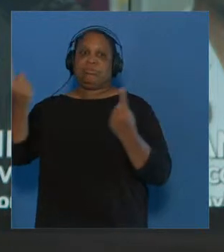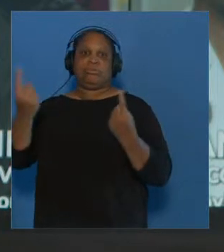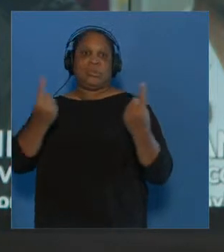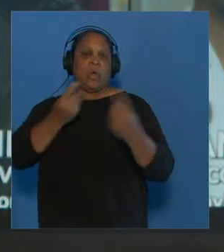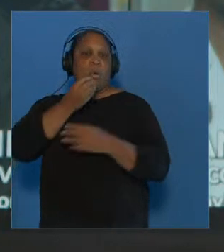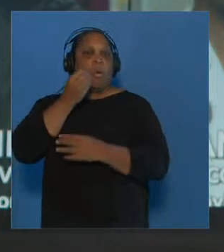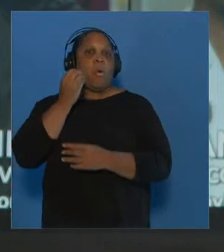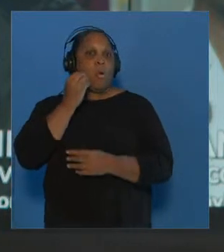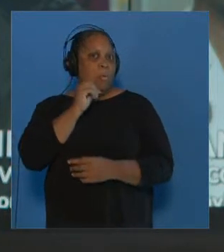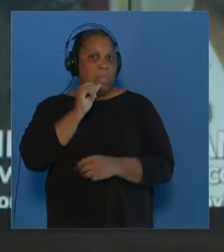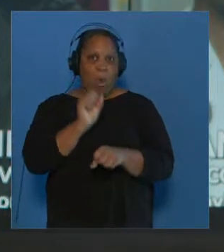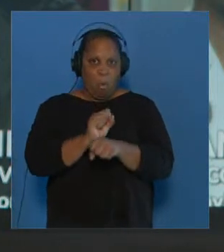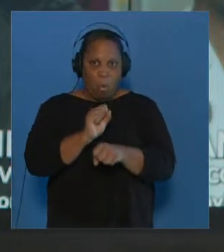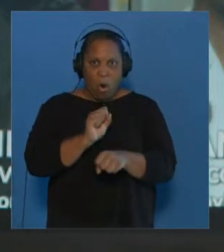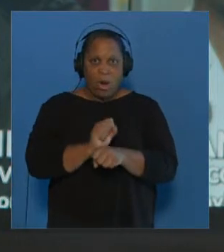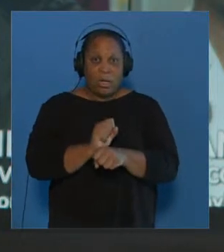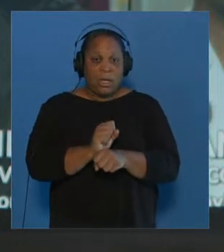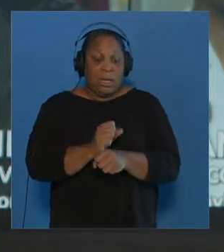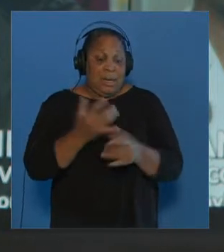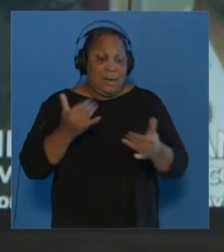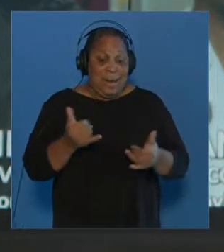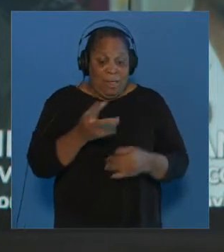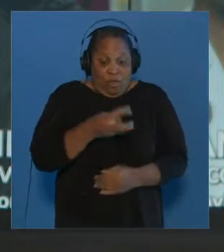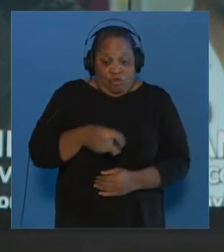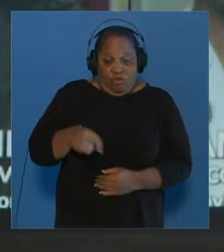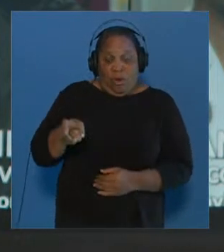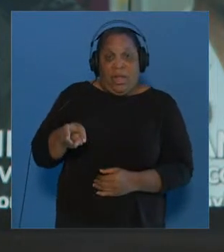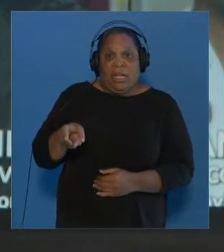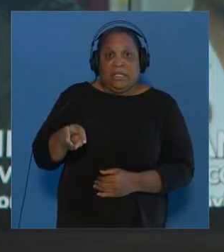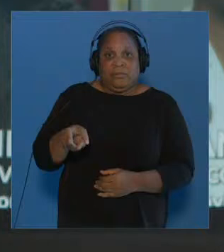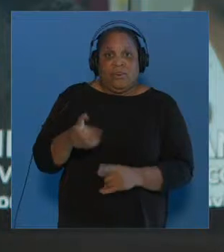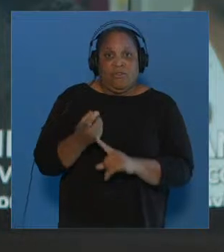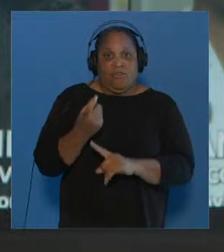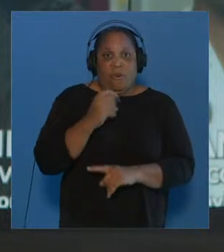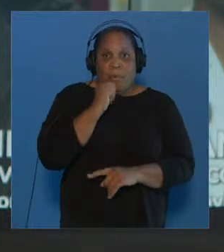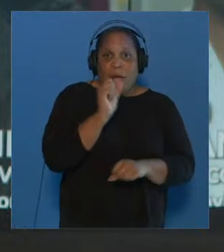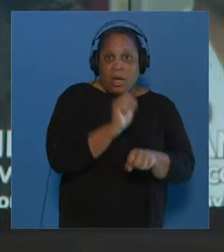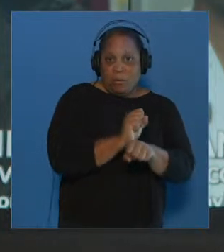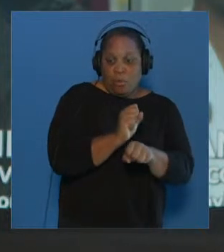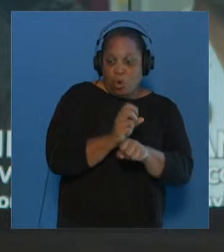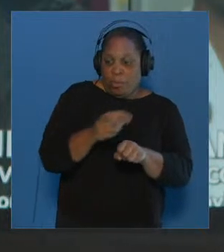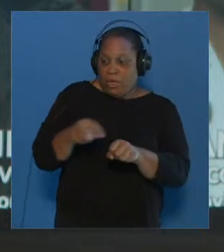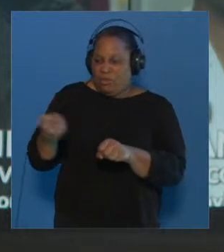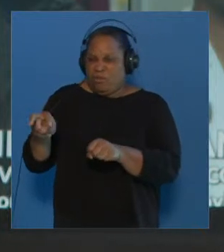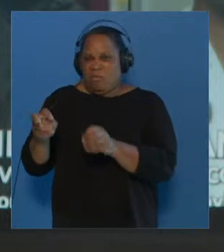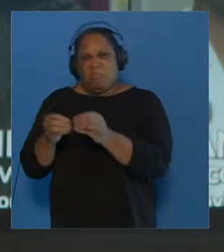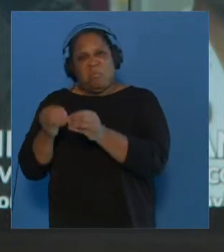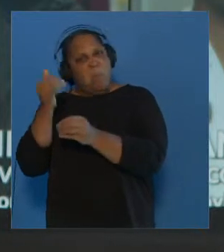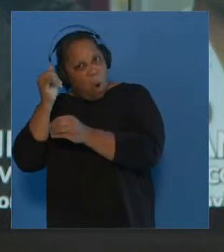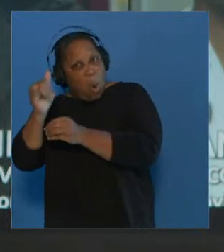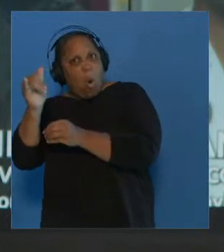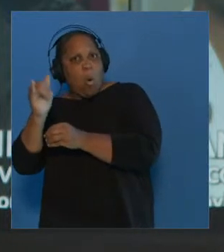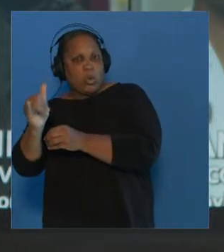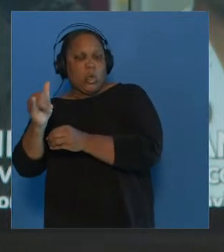and who are not working. Regarding the transfer of the persons from the unemployment benefit to something more long-term regarding financial assistance, the